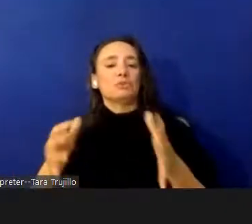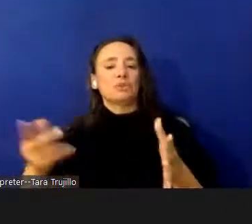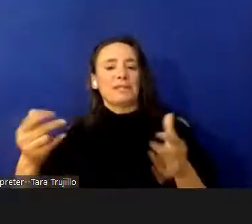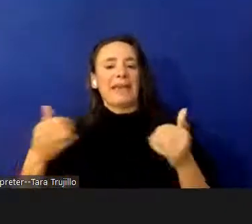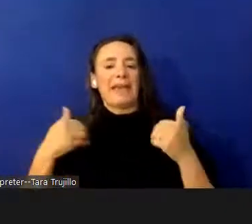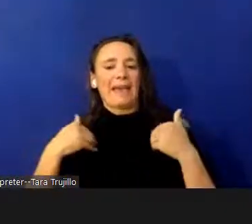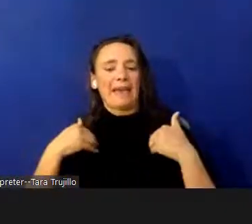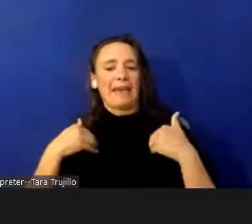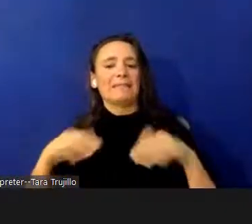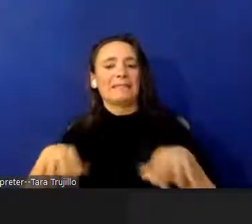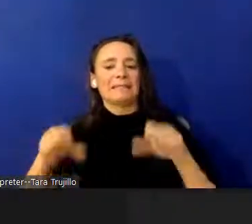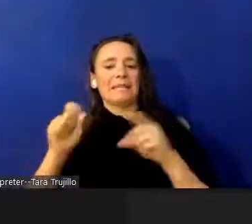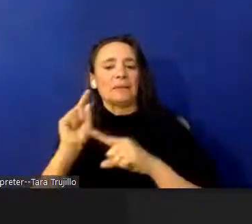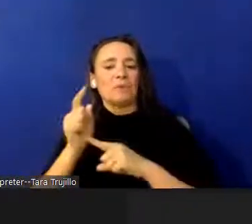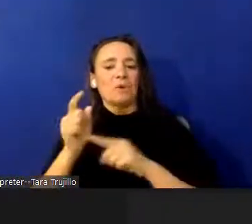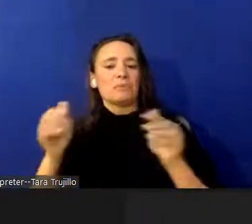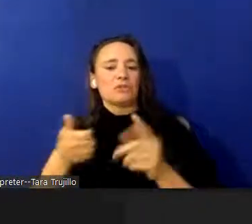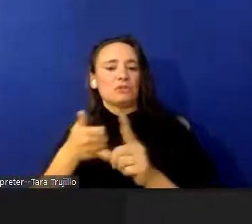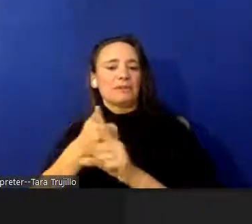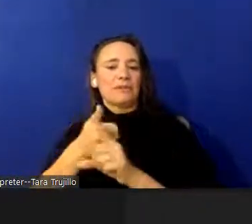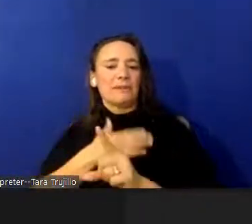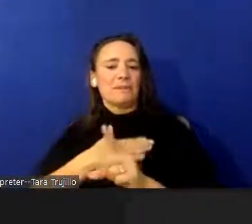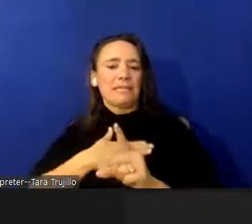take a moment to introduce yourself.